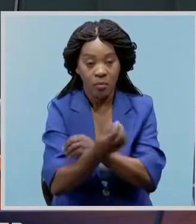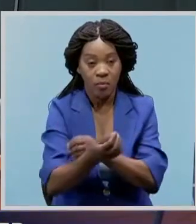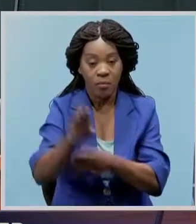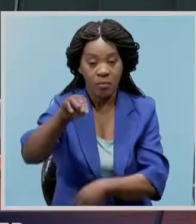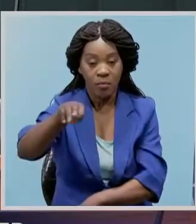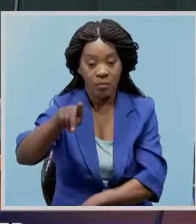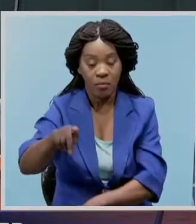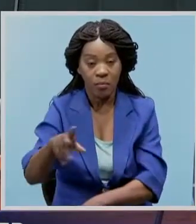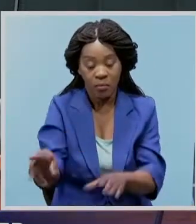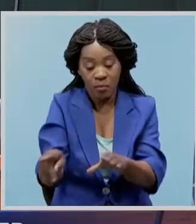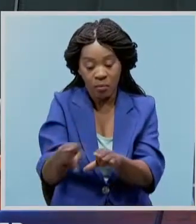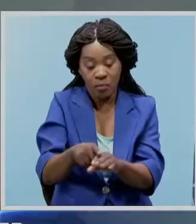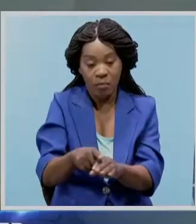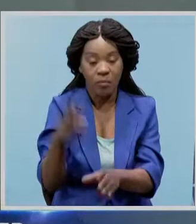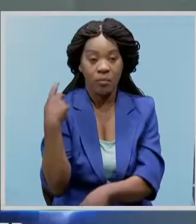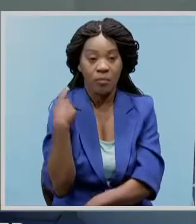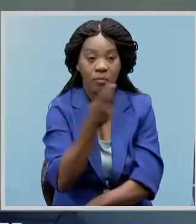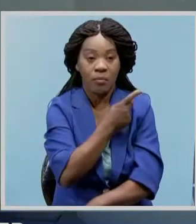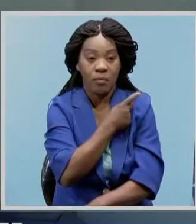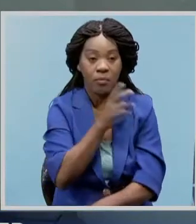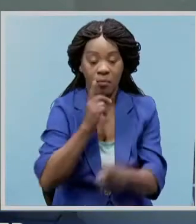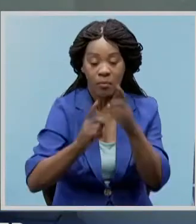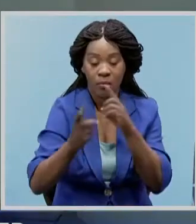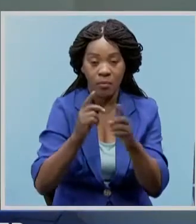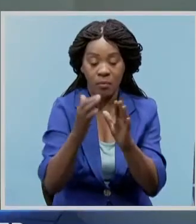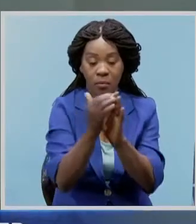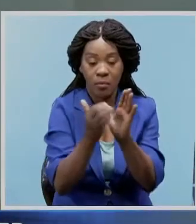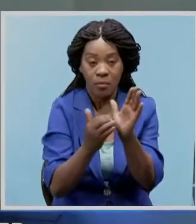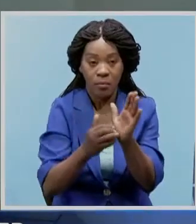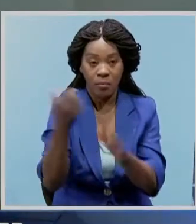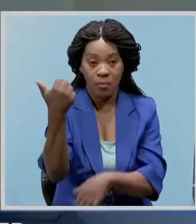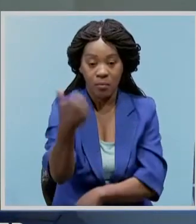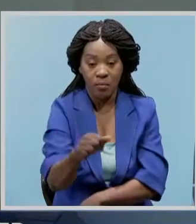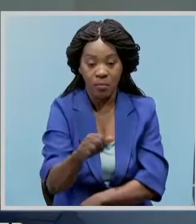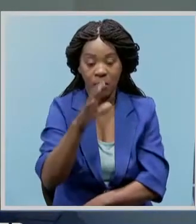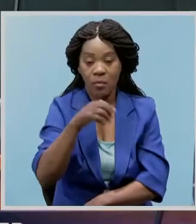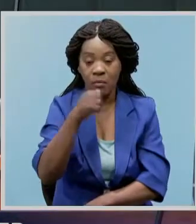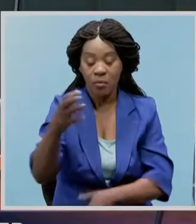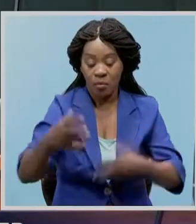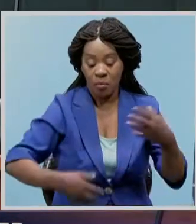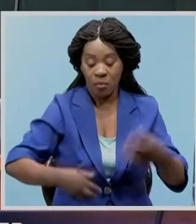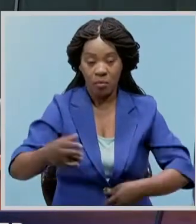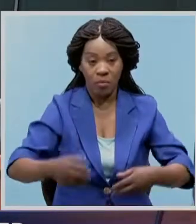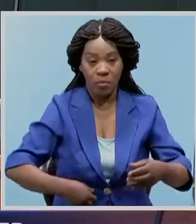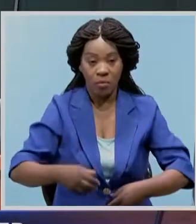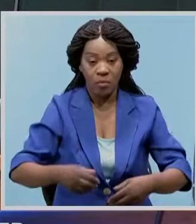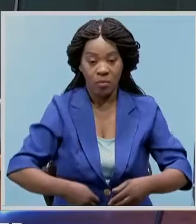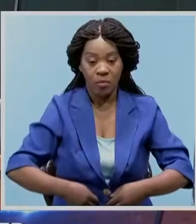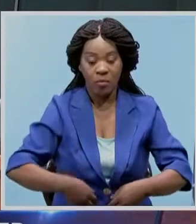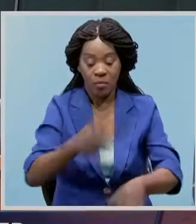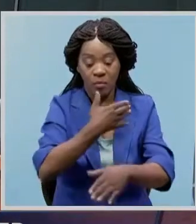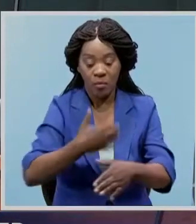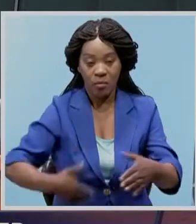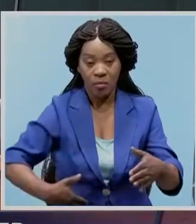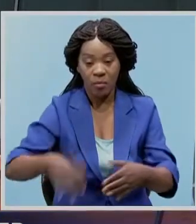to participate in parliamentary debates on Bill 10 and not just complain about contentious issues in the